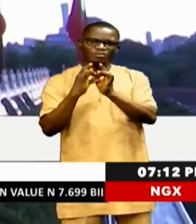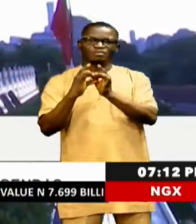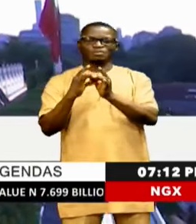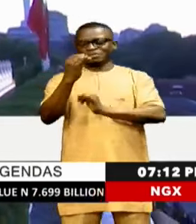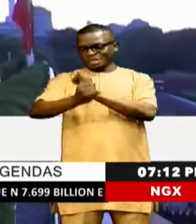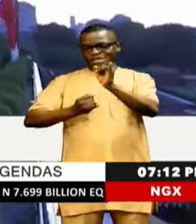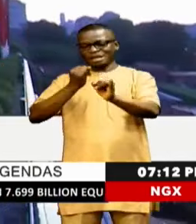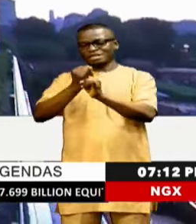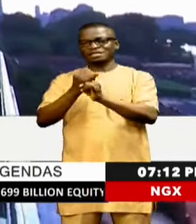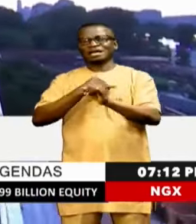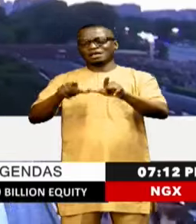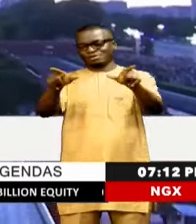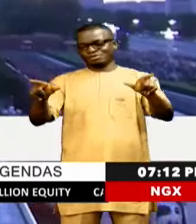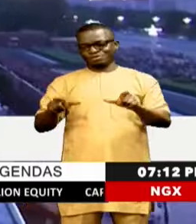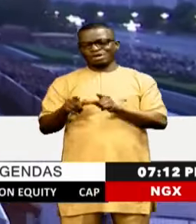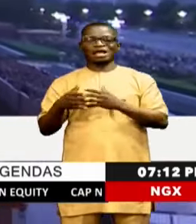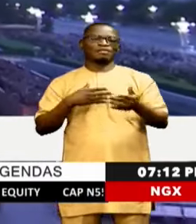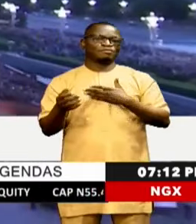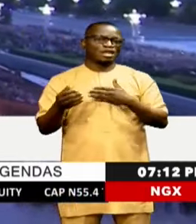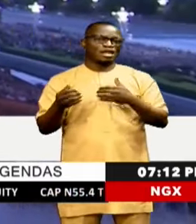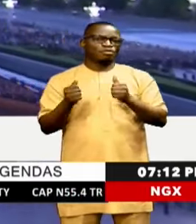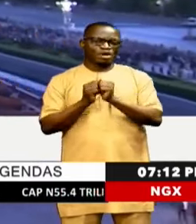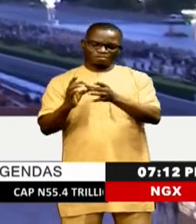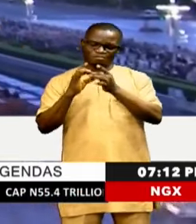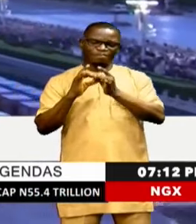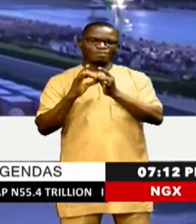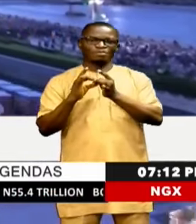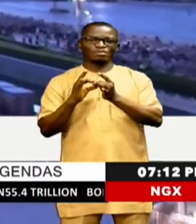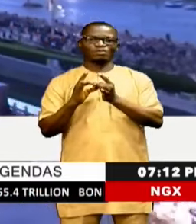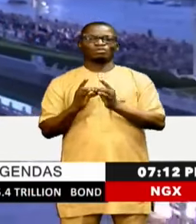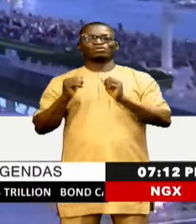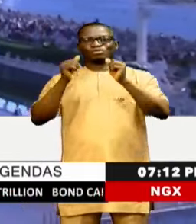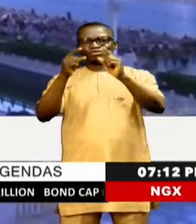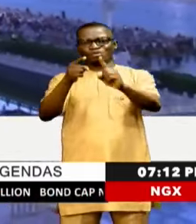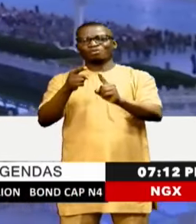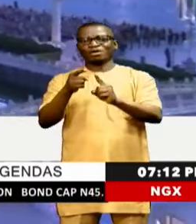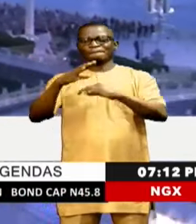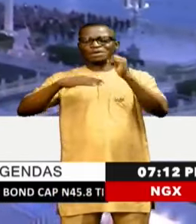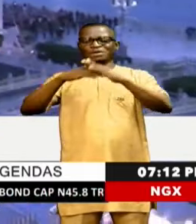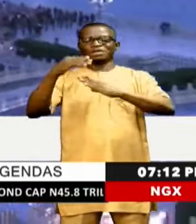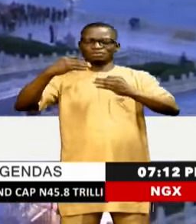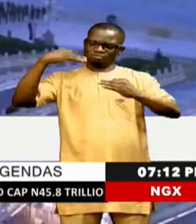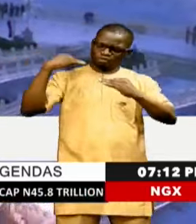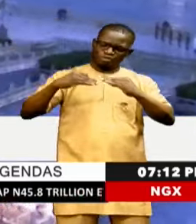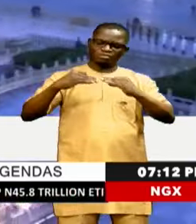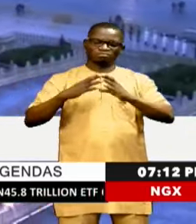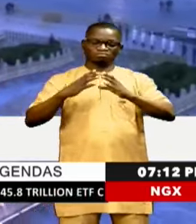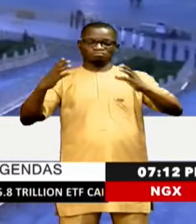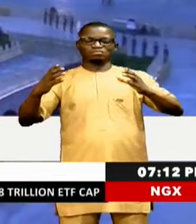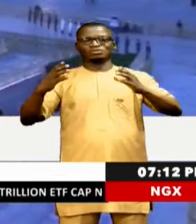international and regional affairs, and are jointly committed to building a just and multipolar